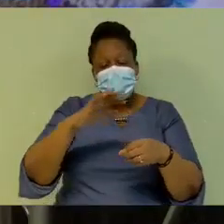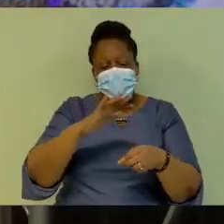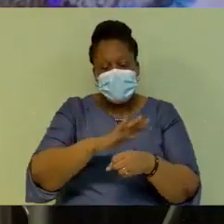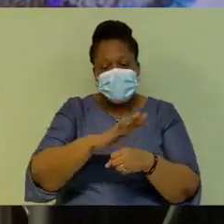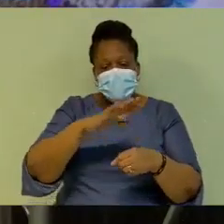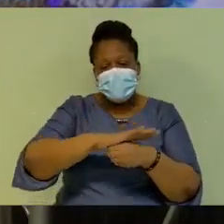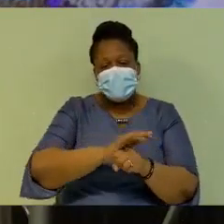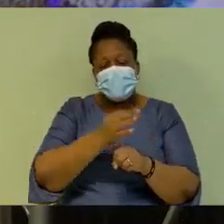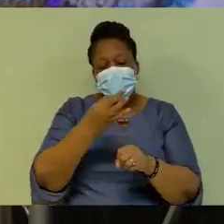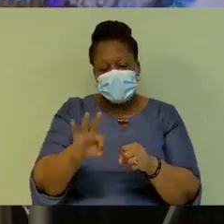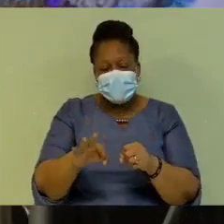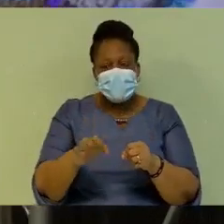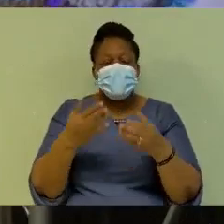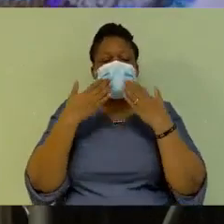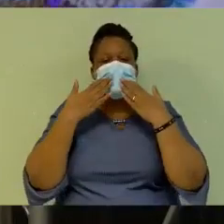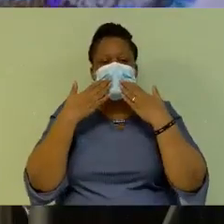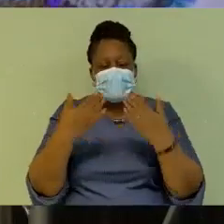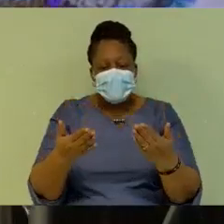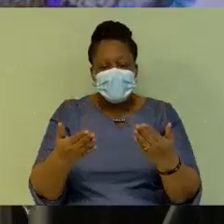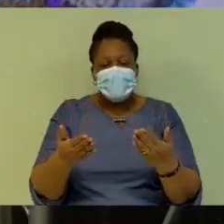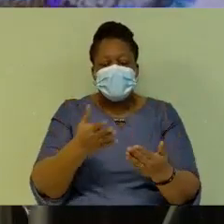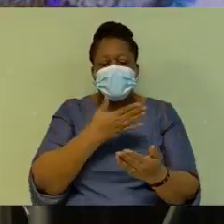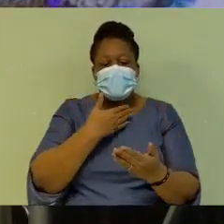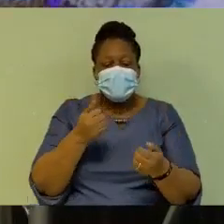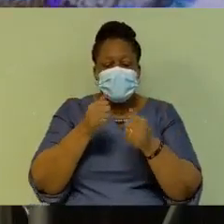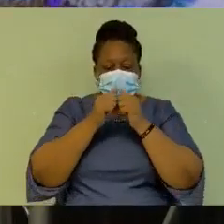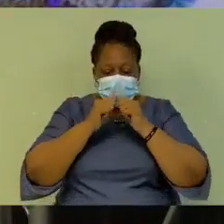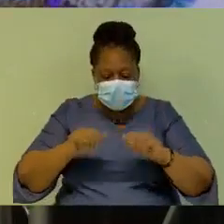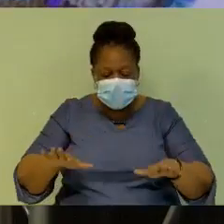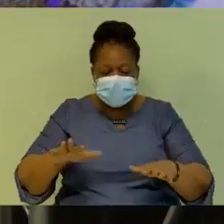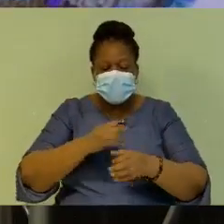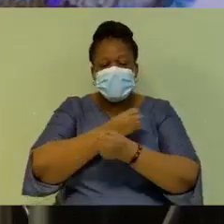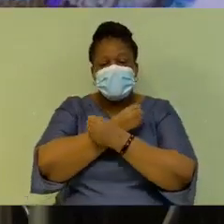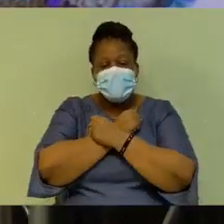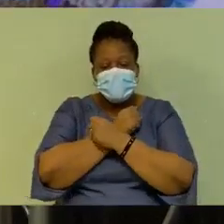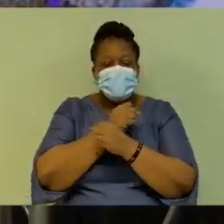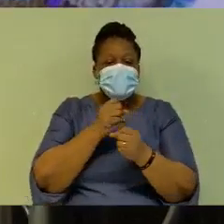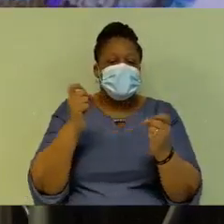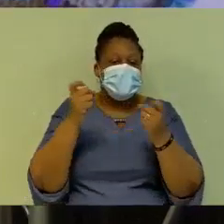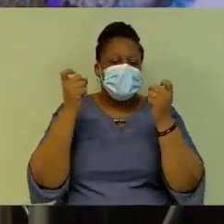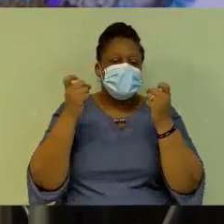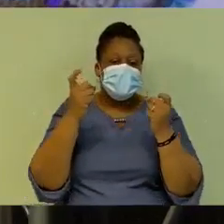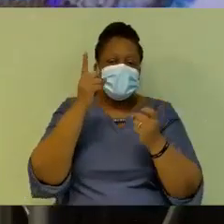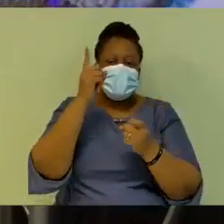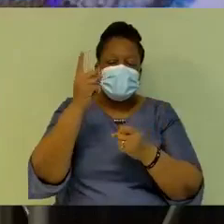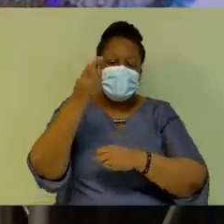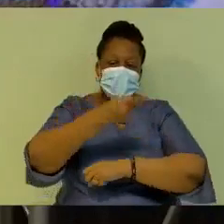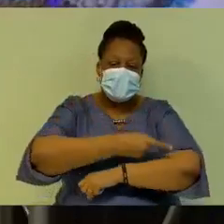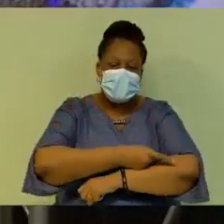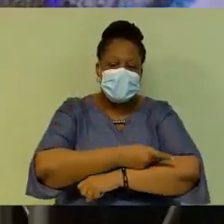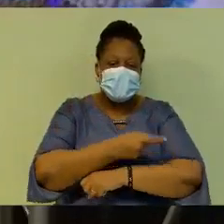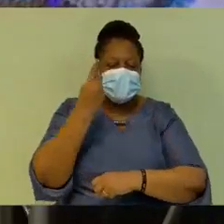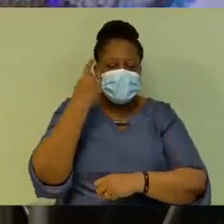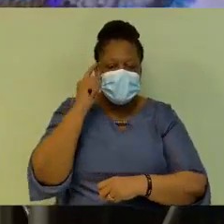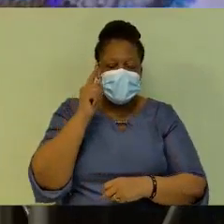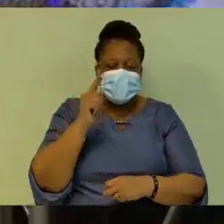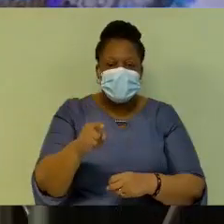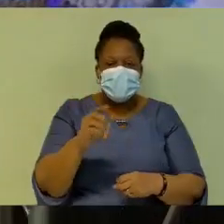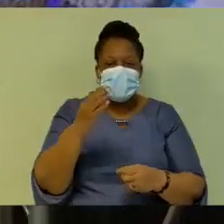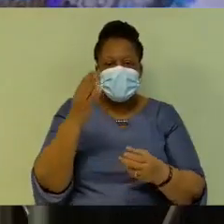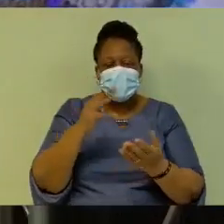Thank you. You are blessed and loved. Let us celebrate a day just for you on May 15th. We'll call